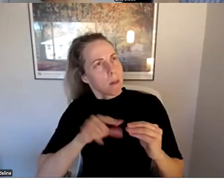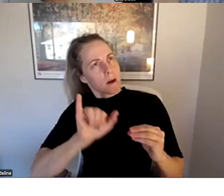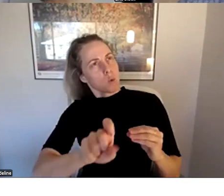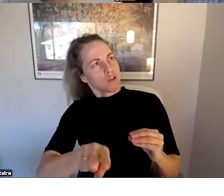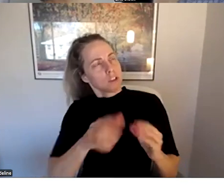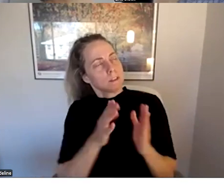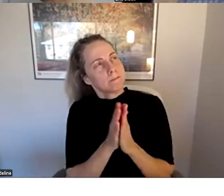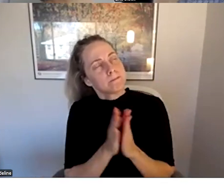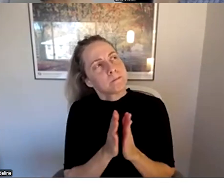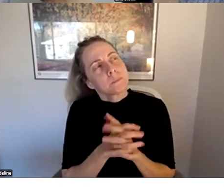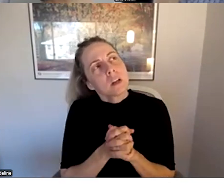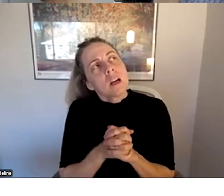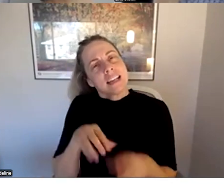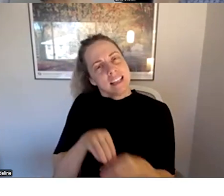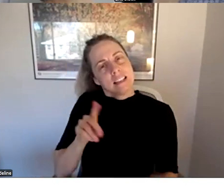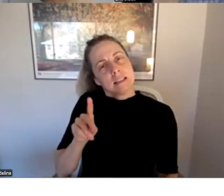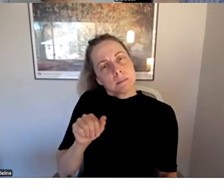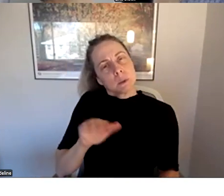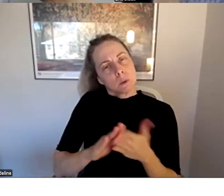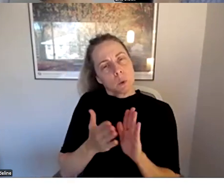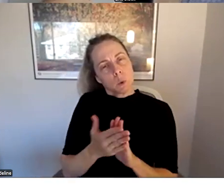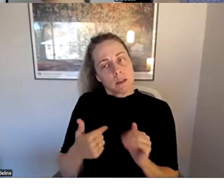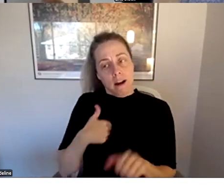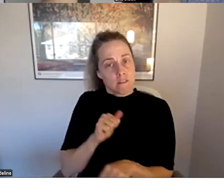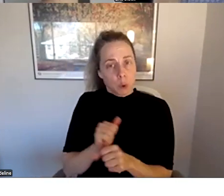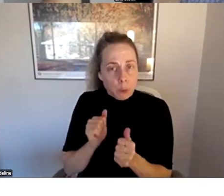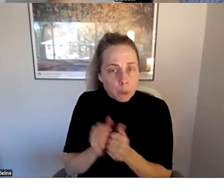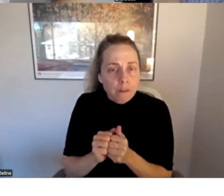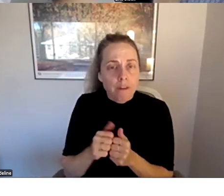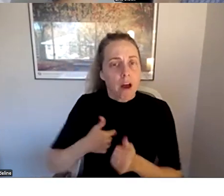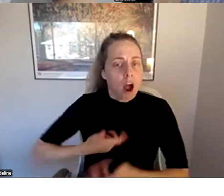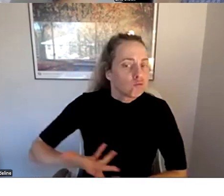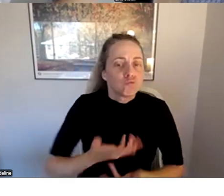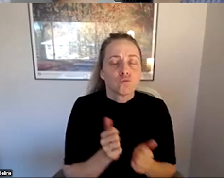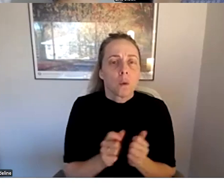know, within the disability community that I have worked with or have interacted with,